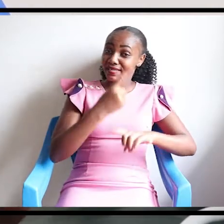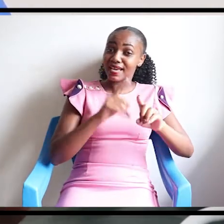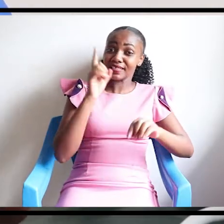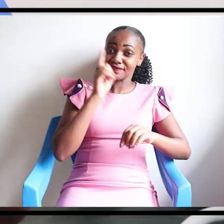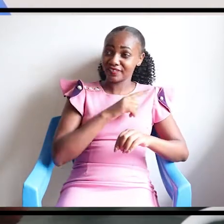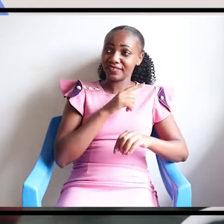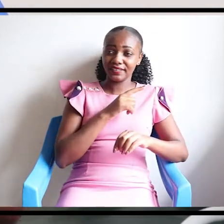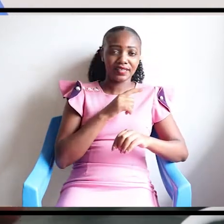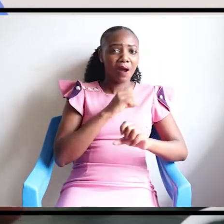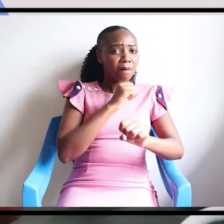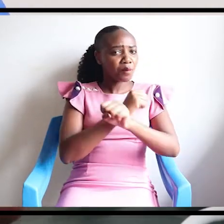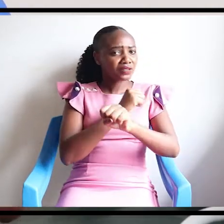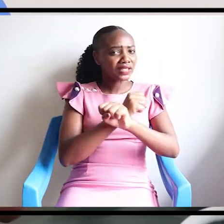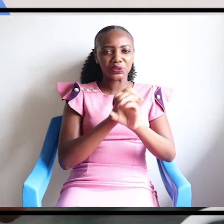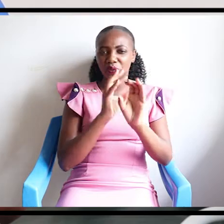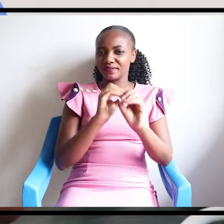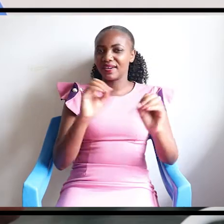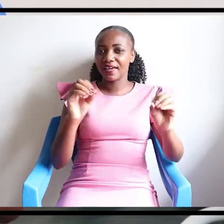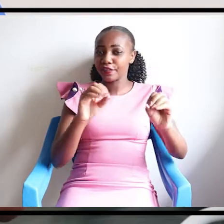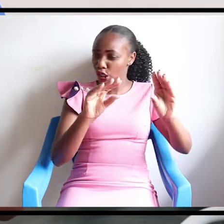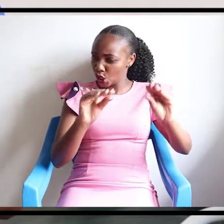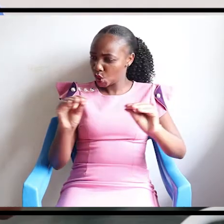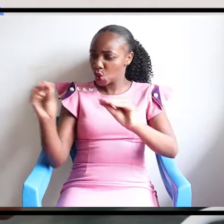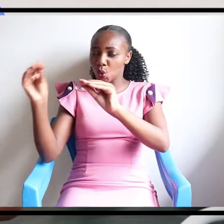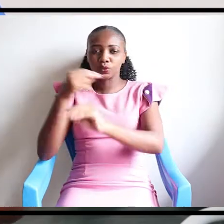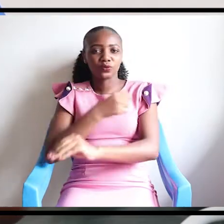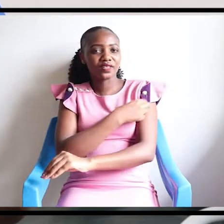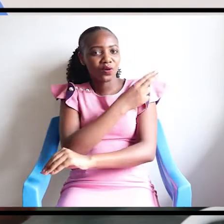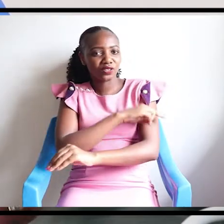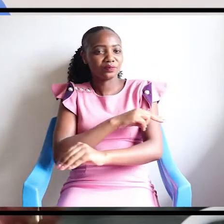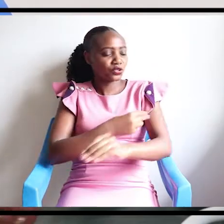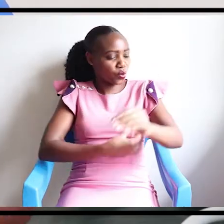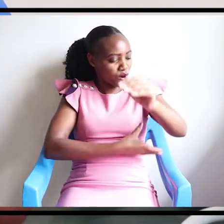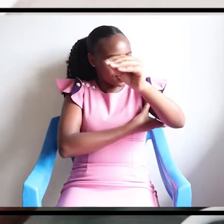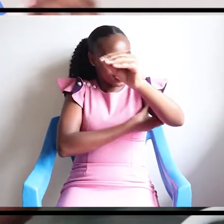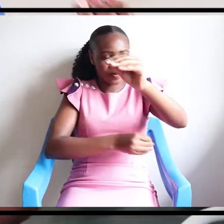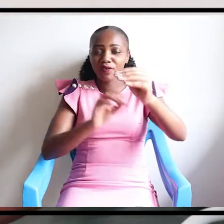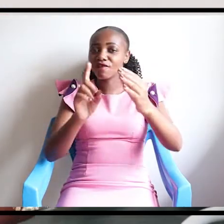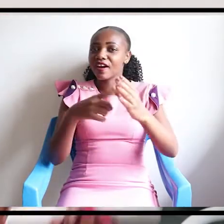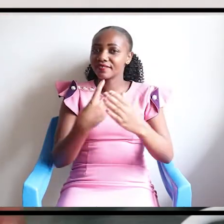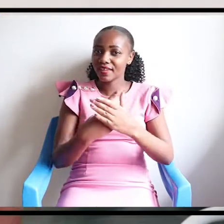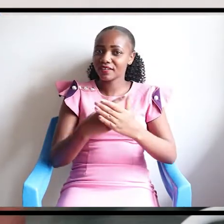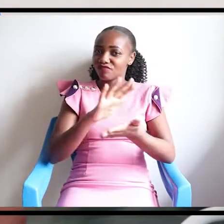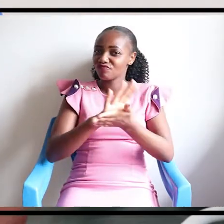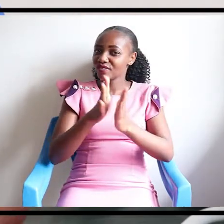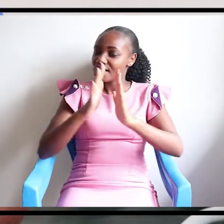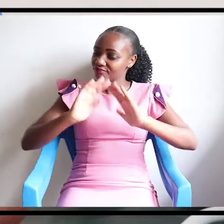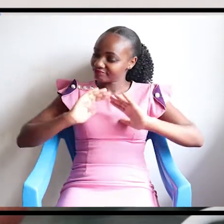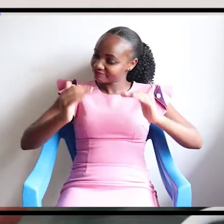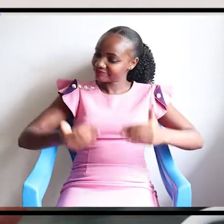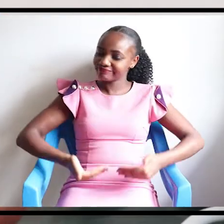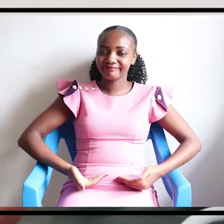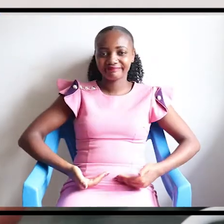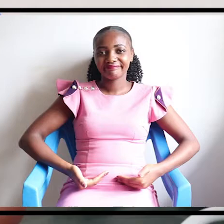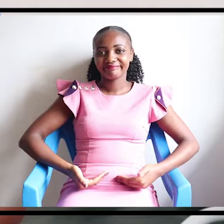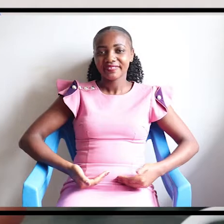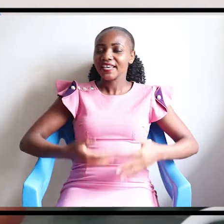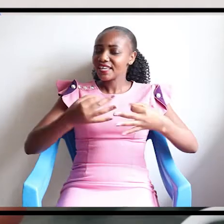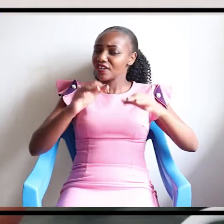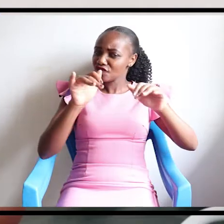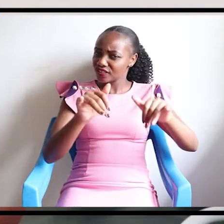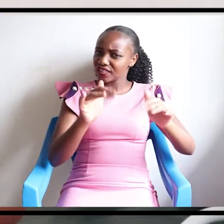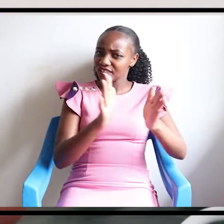doesn't offer any protection to you. So you need to go to the health facility, it is removed and you're able to conceive. In case you remain with